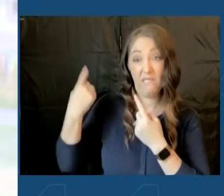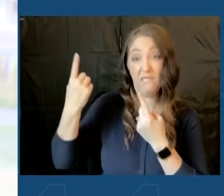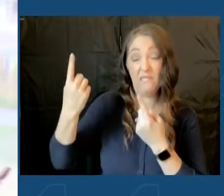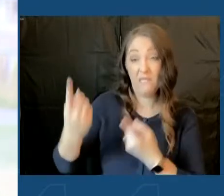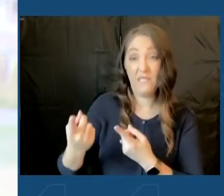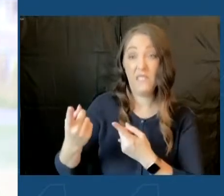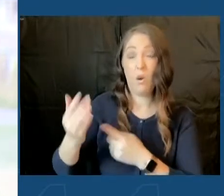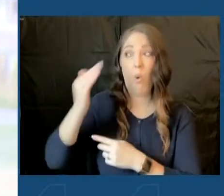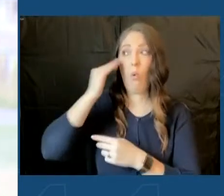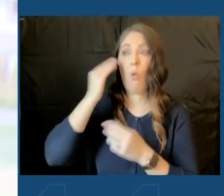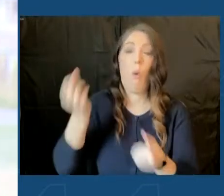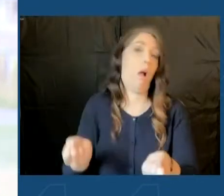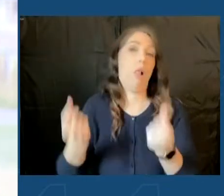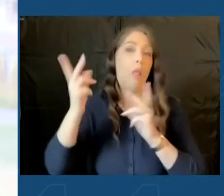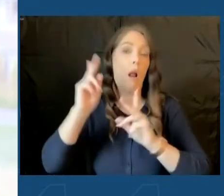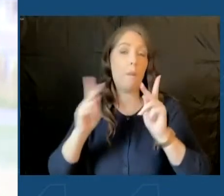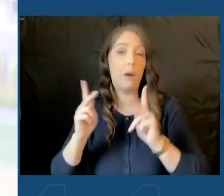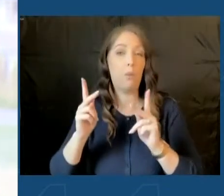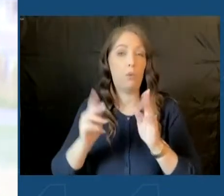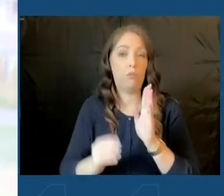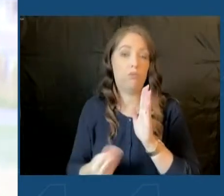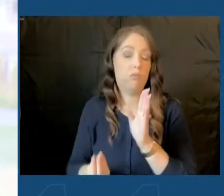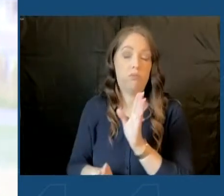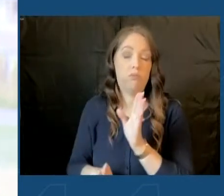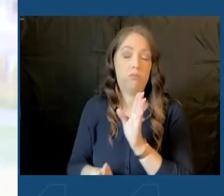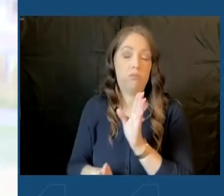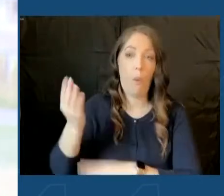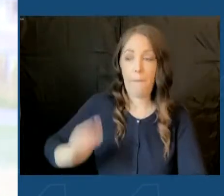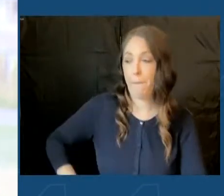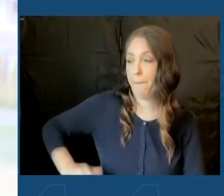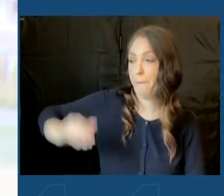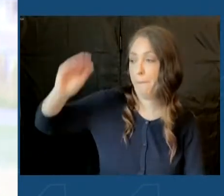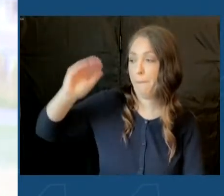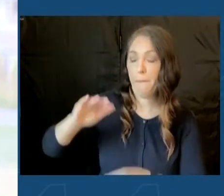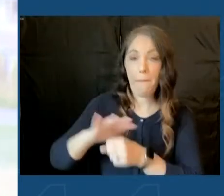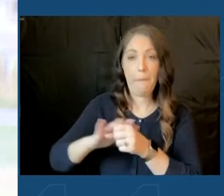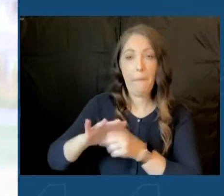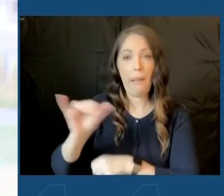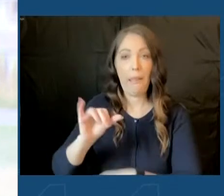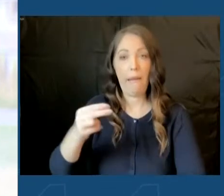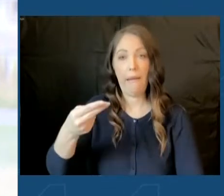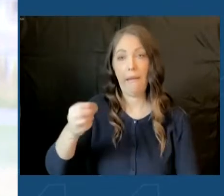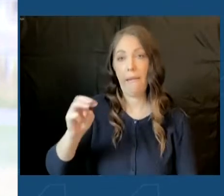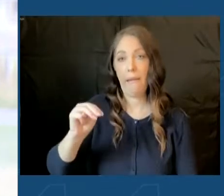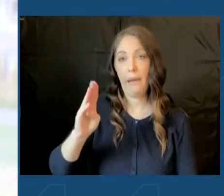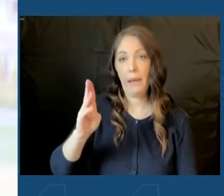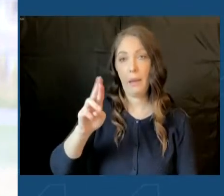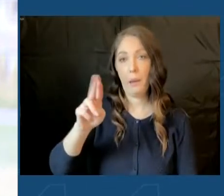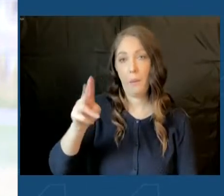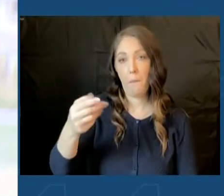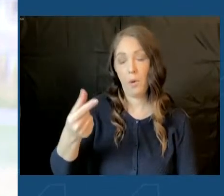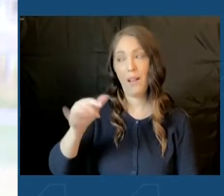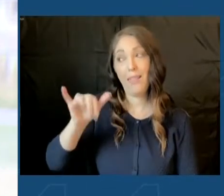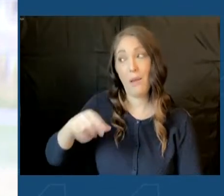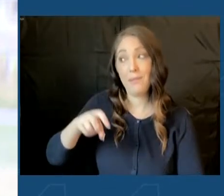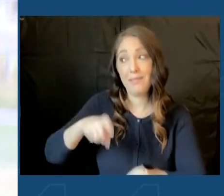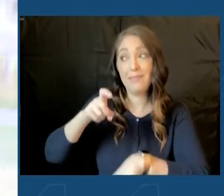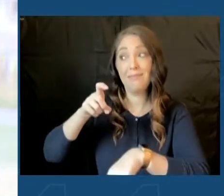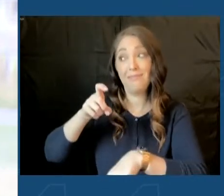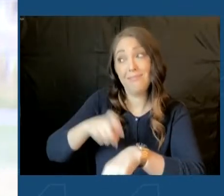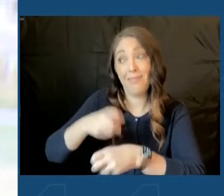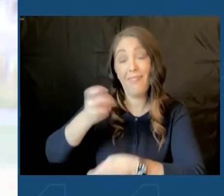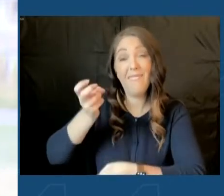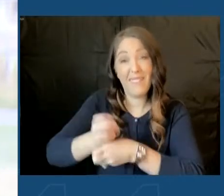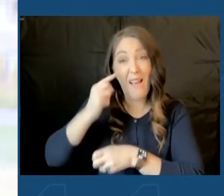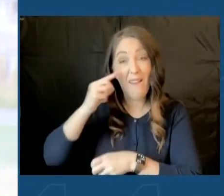people would just grow up in places like Hamburg, and I see Mayor Masiello's here. It was a tough time to be in government. When people would say, last